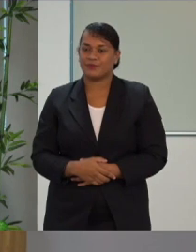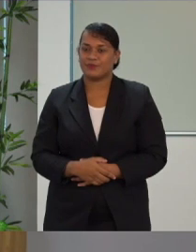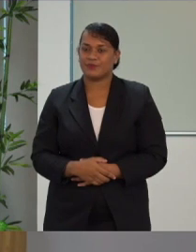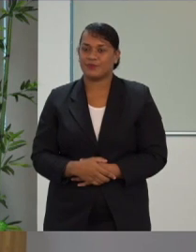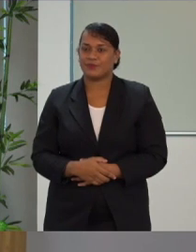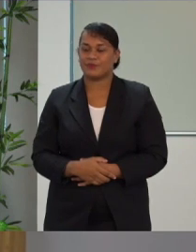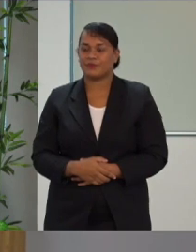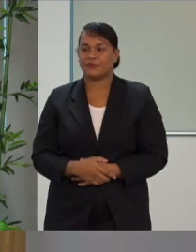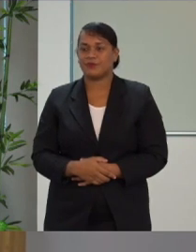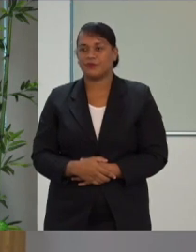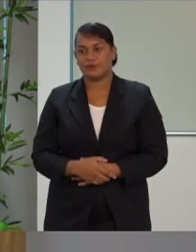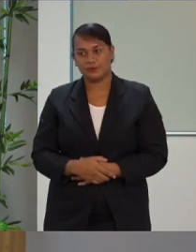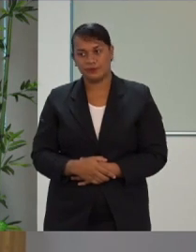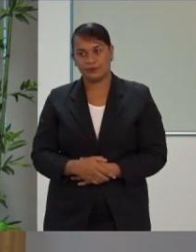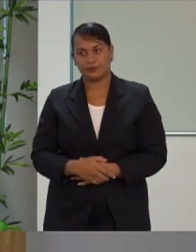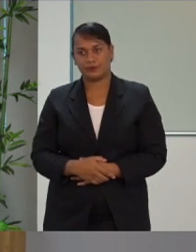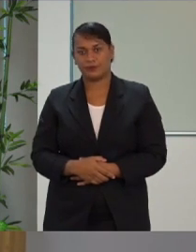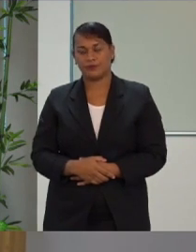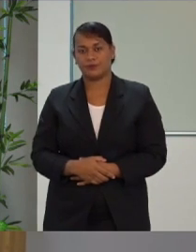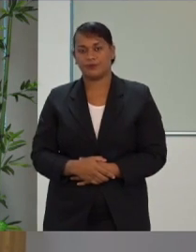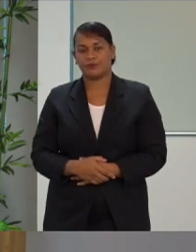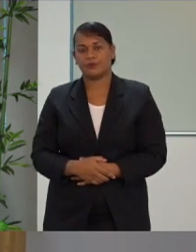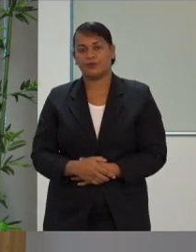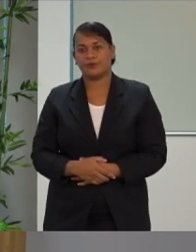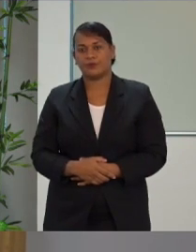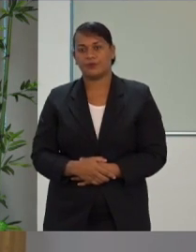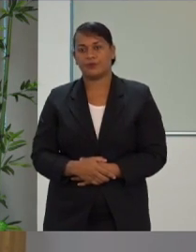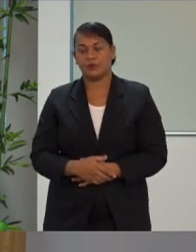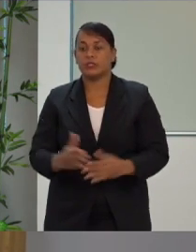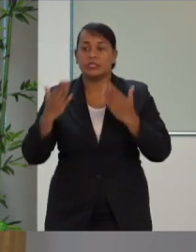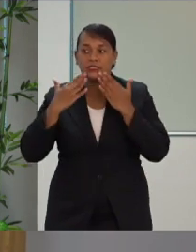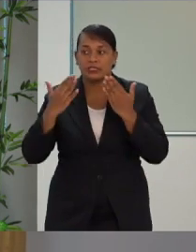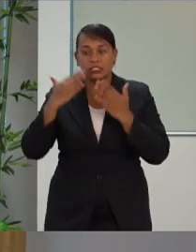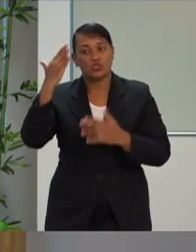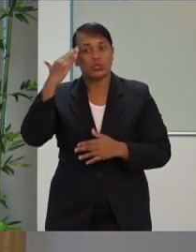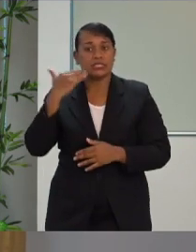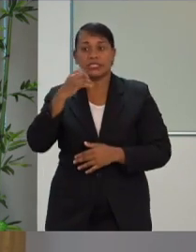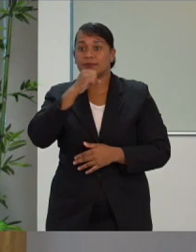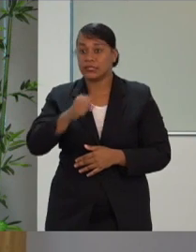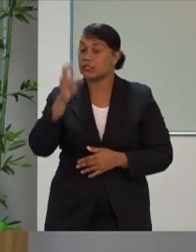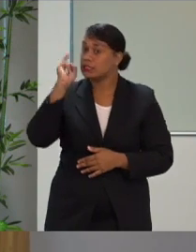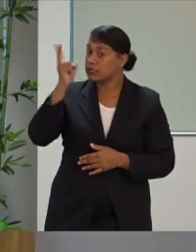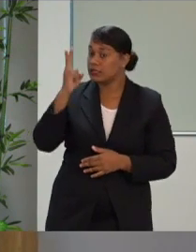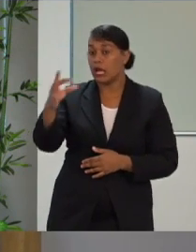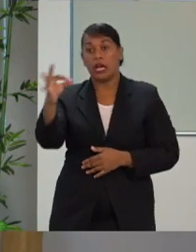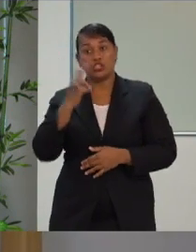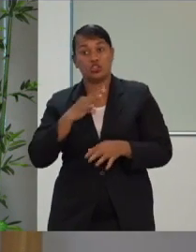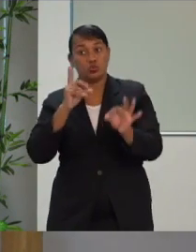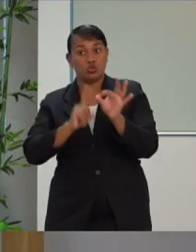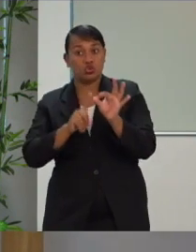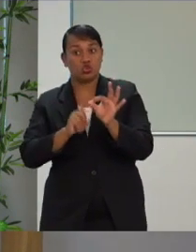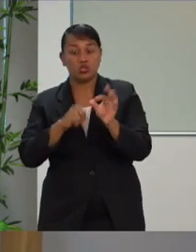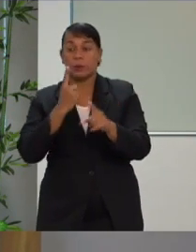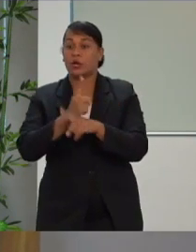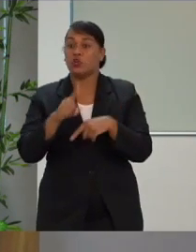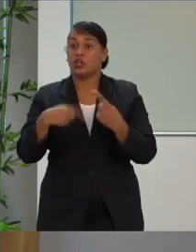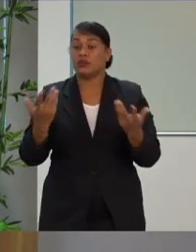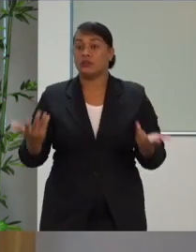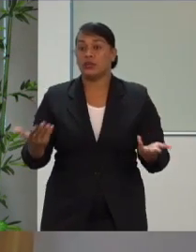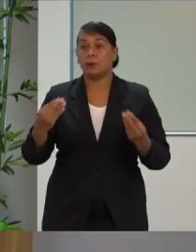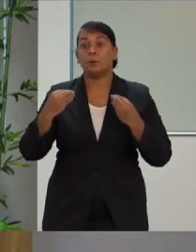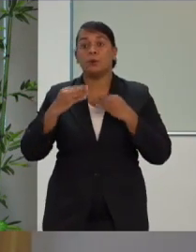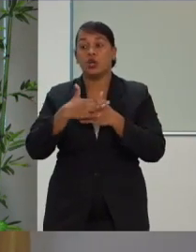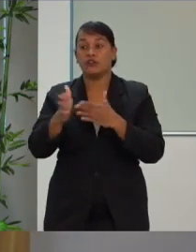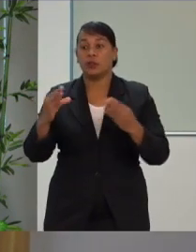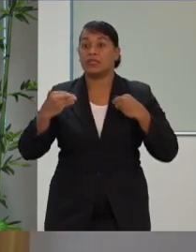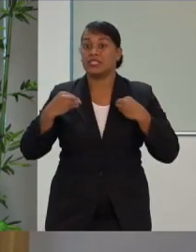Thank you, ladies and gentlemen. Again, we've had some queries in respect of the opening up of certain businesses, and just